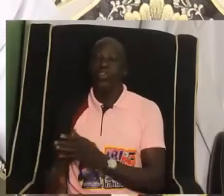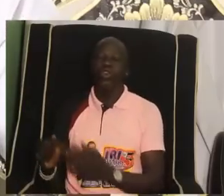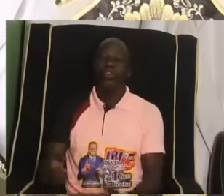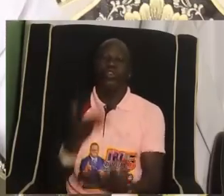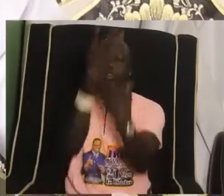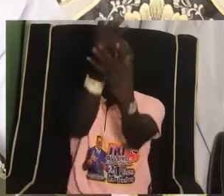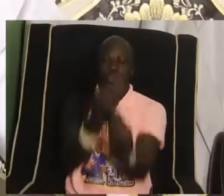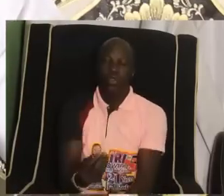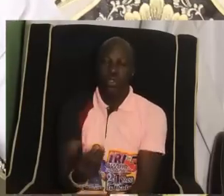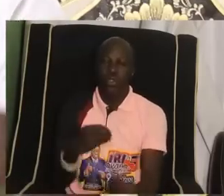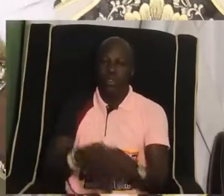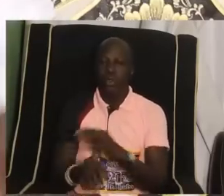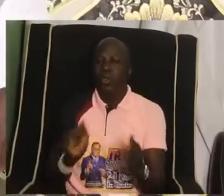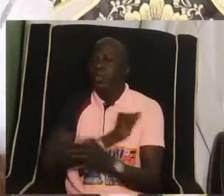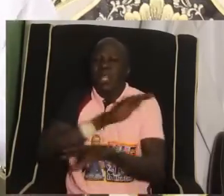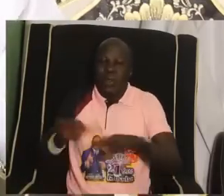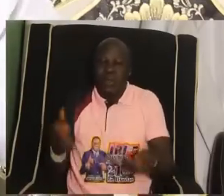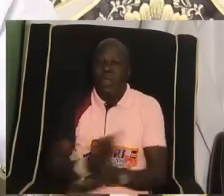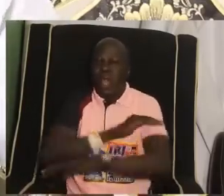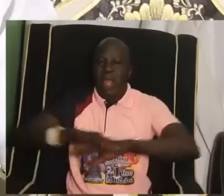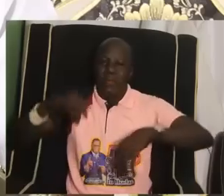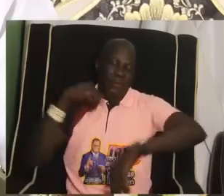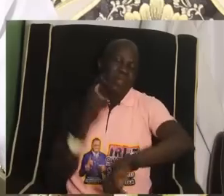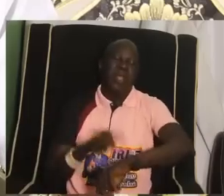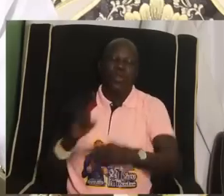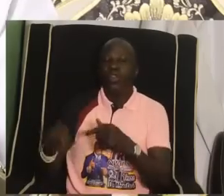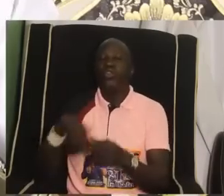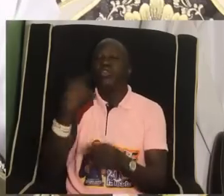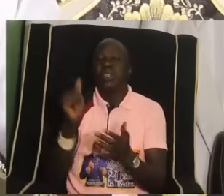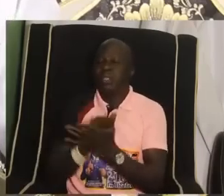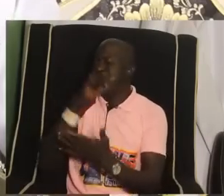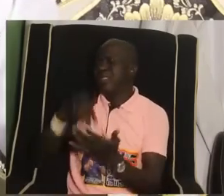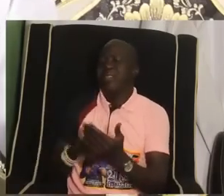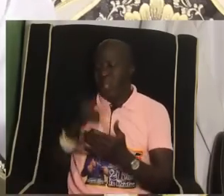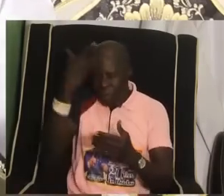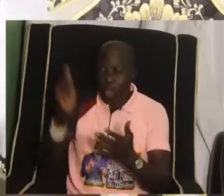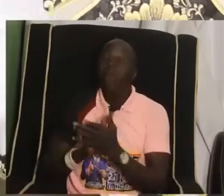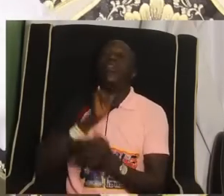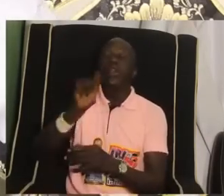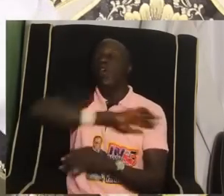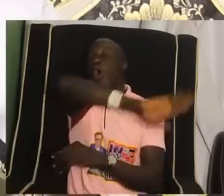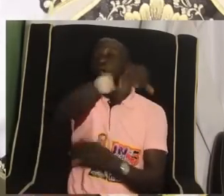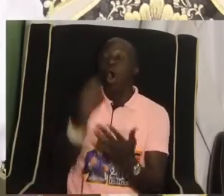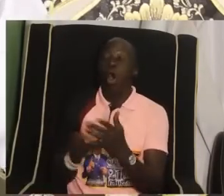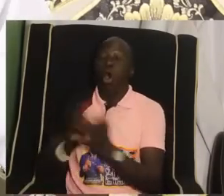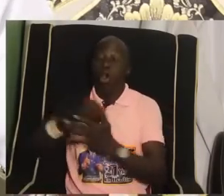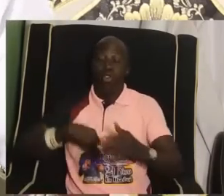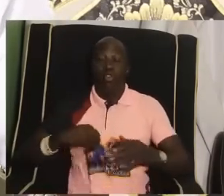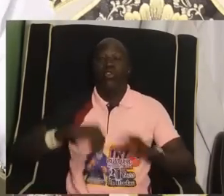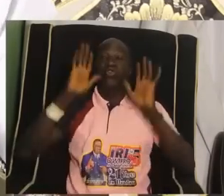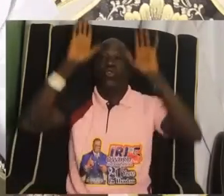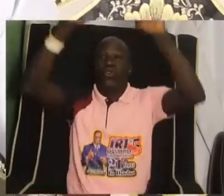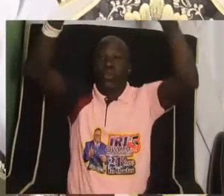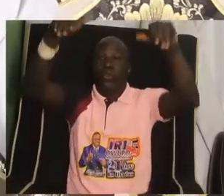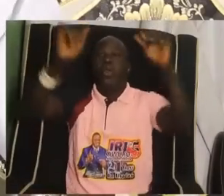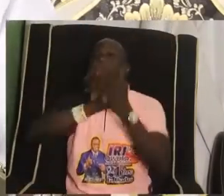Abayo. Sorry, solution yen la ti raye solo afefe to be. Don't really have time to say the solution on here. So kola saloro. We can't declare everything